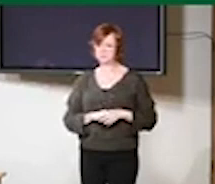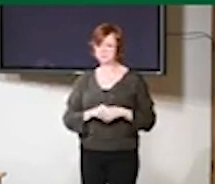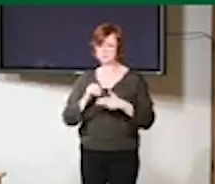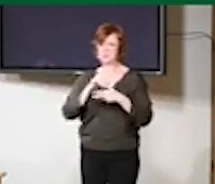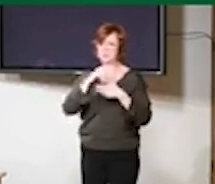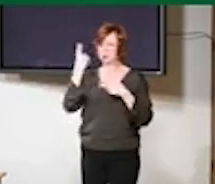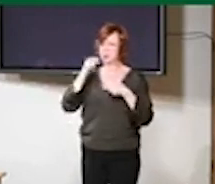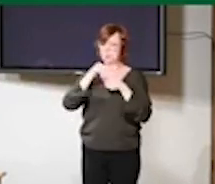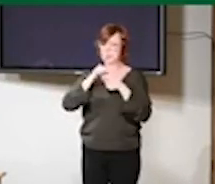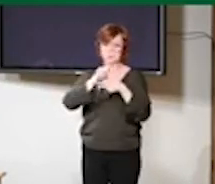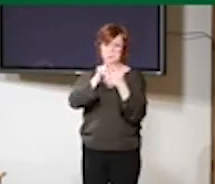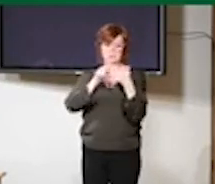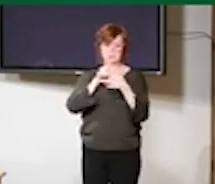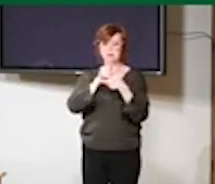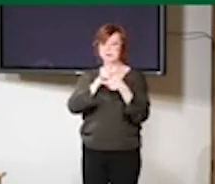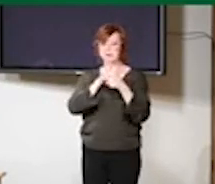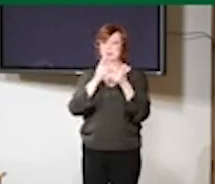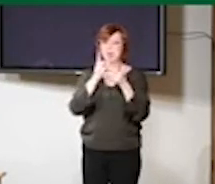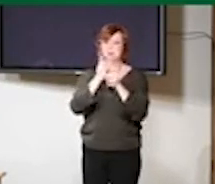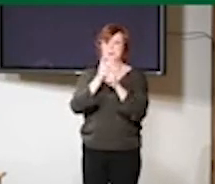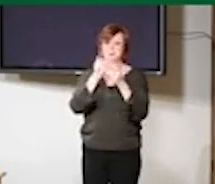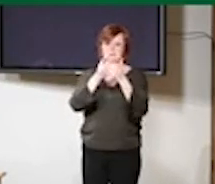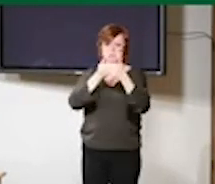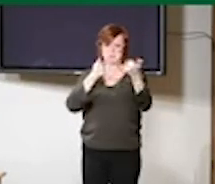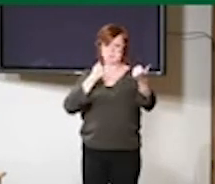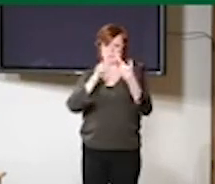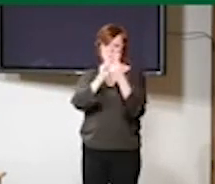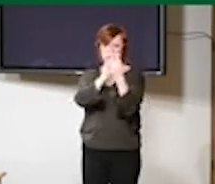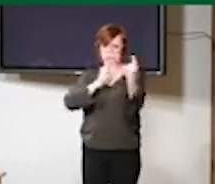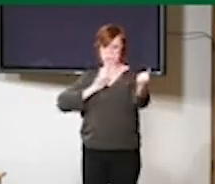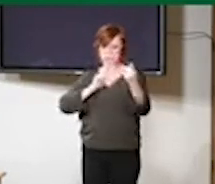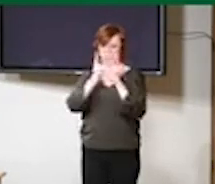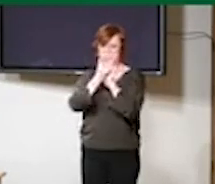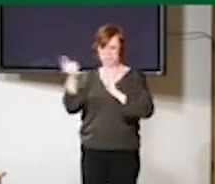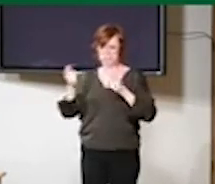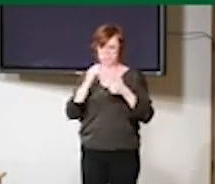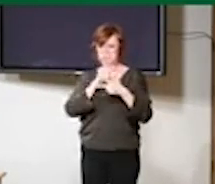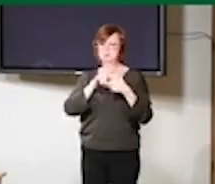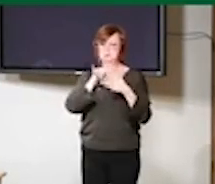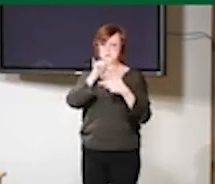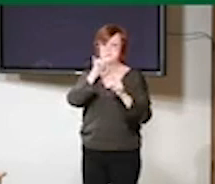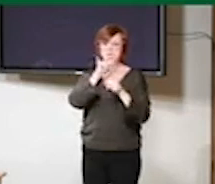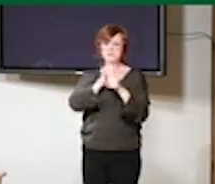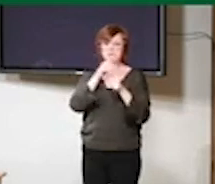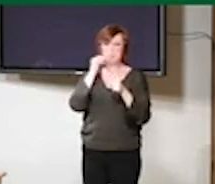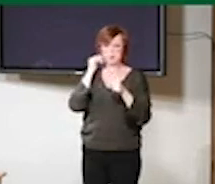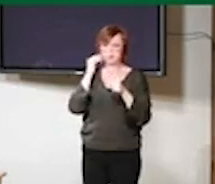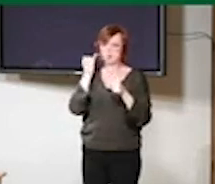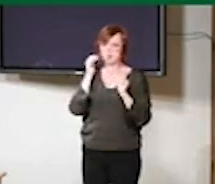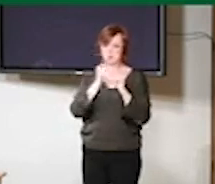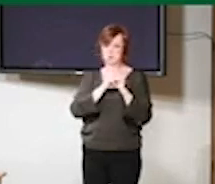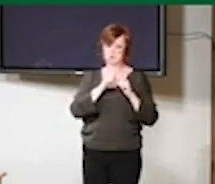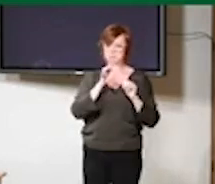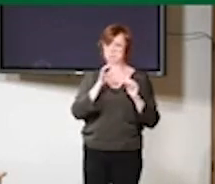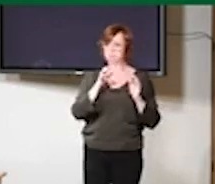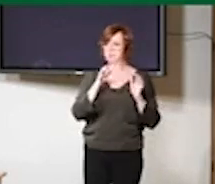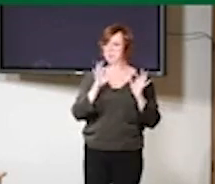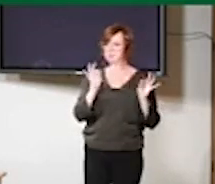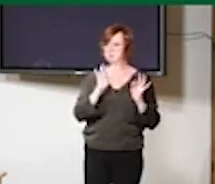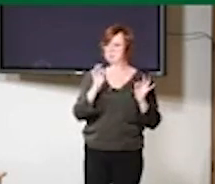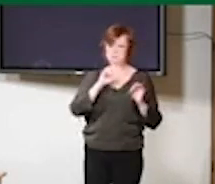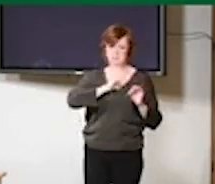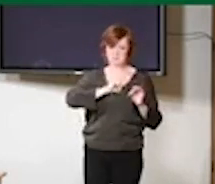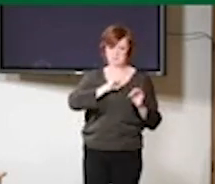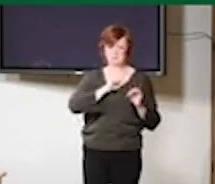all time, staying home even with mild symptoms, and then obviously with significant symptoms, fever, chills, cough, discussing with